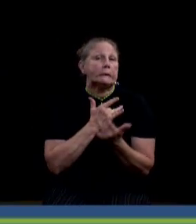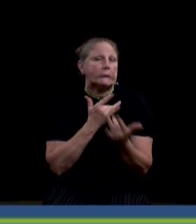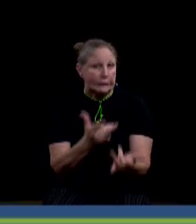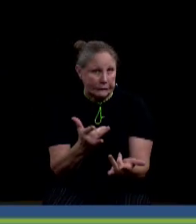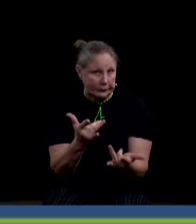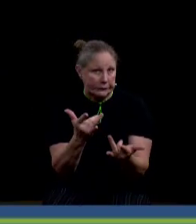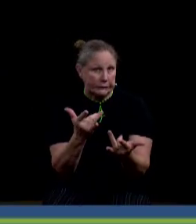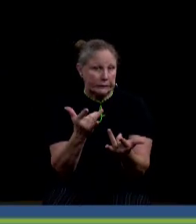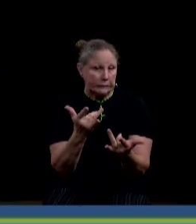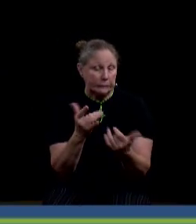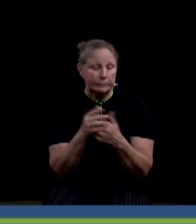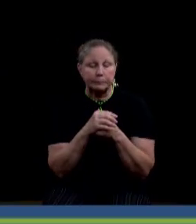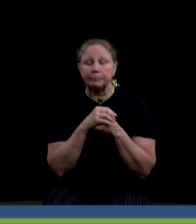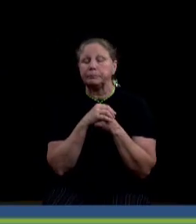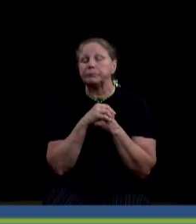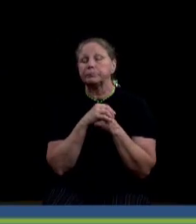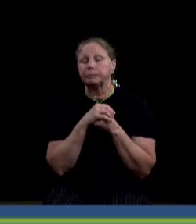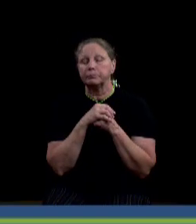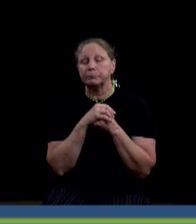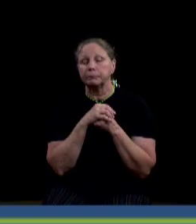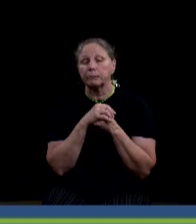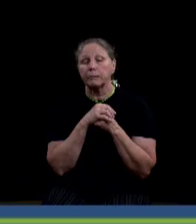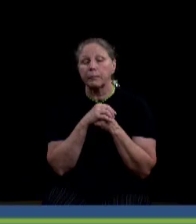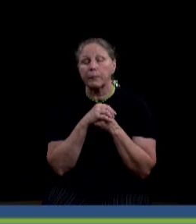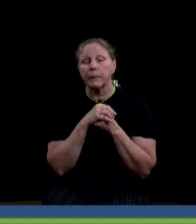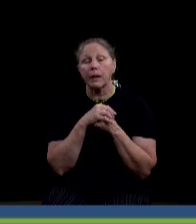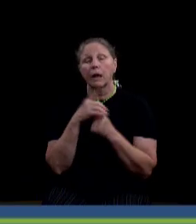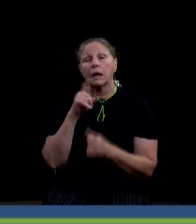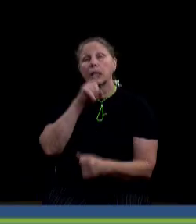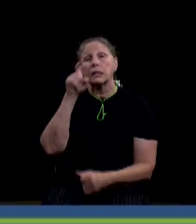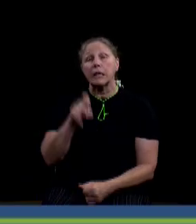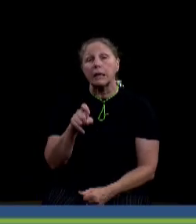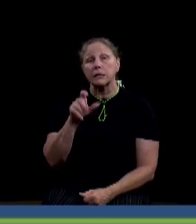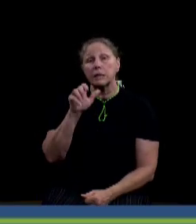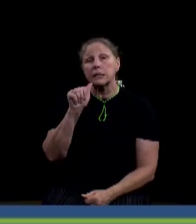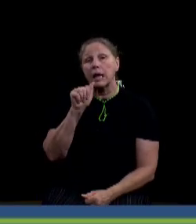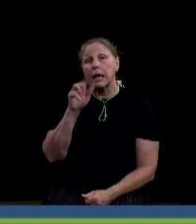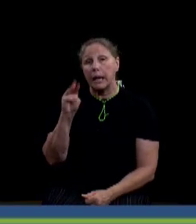released Texas A&M study that came out and was